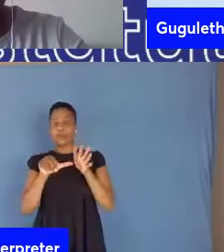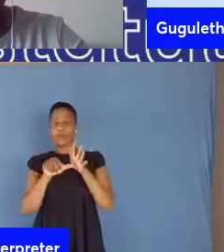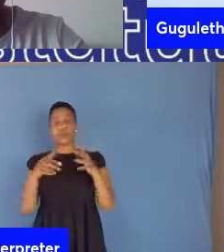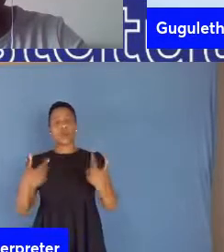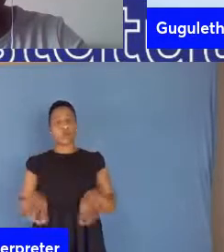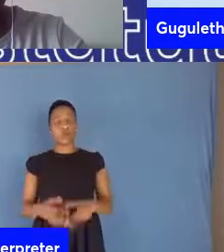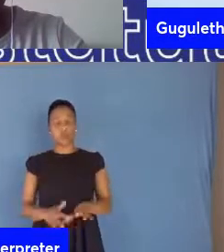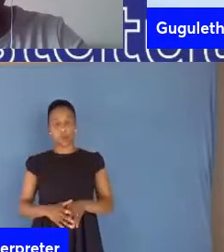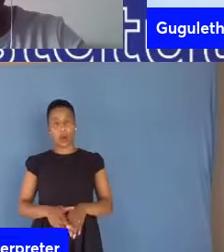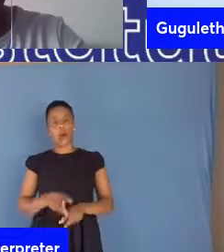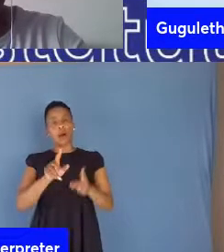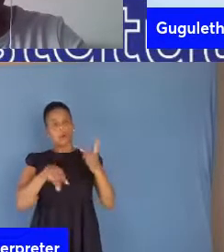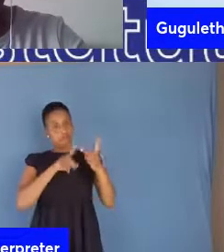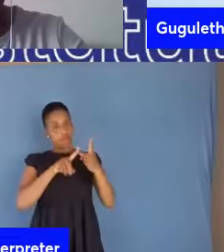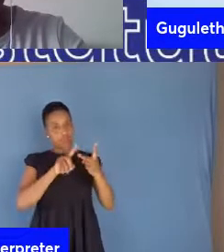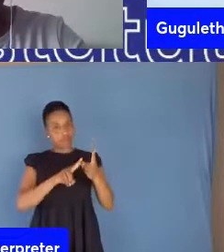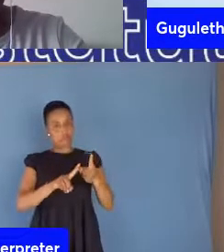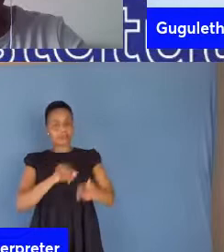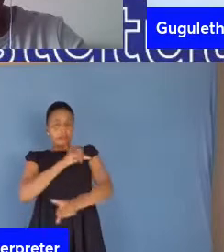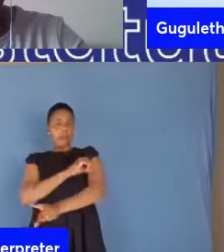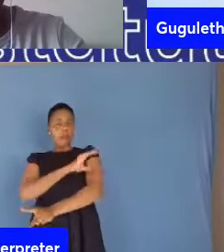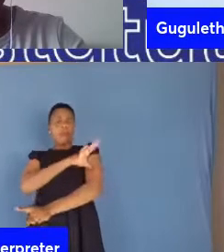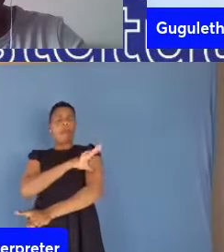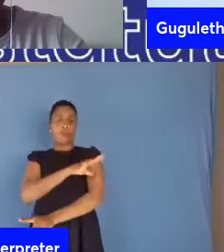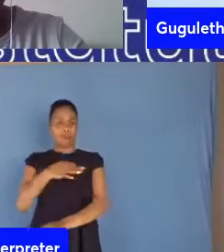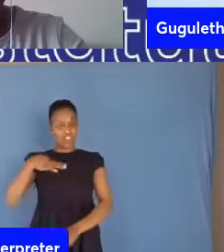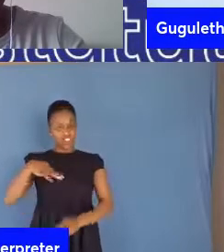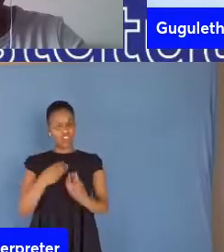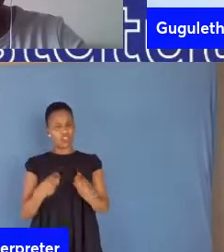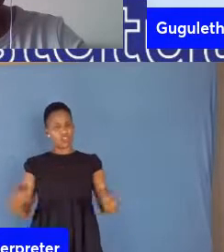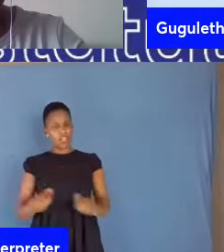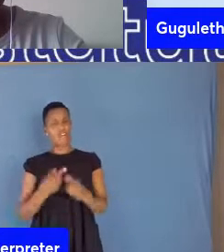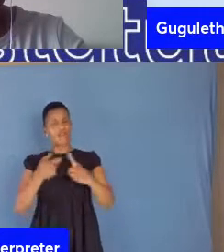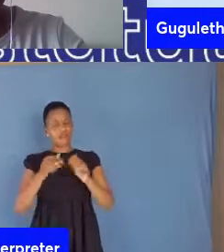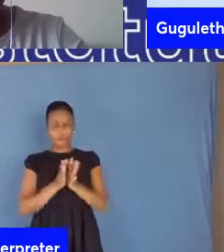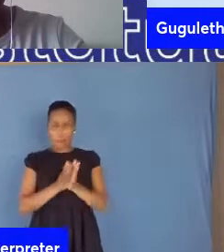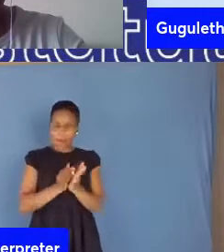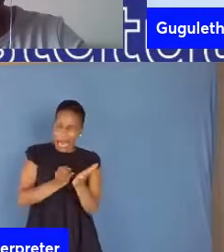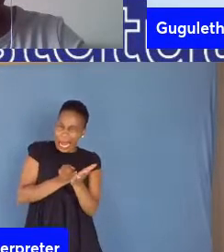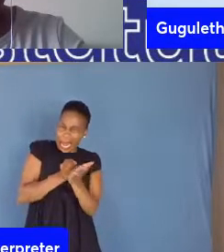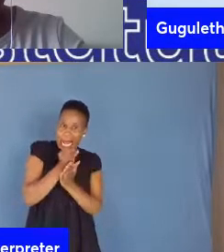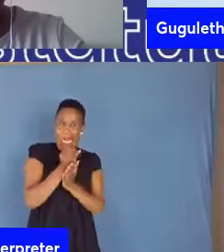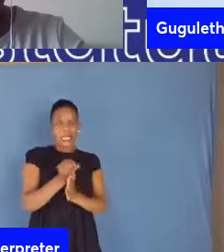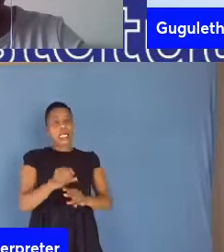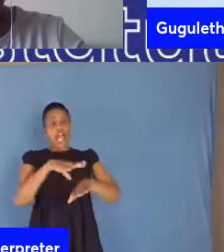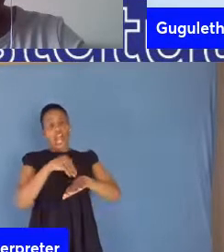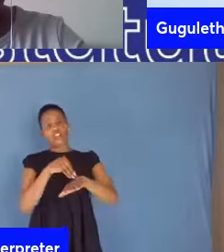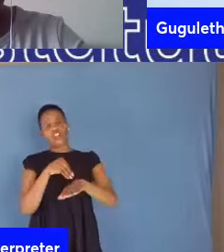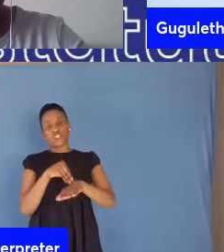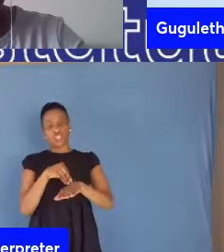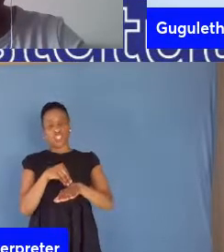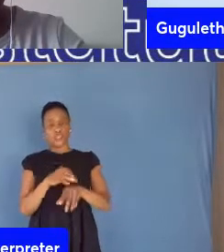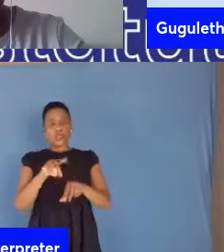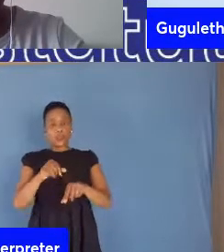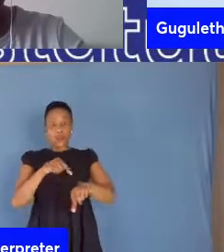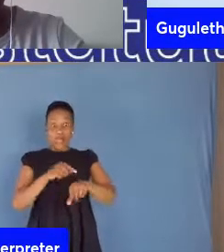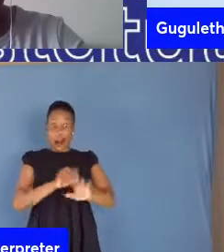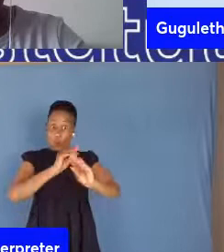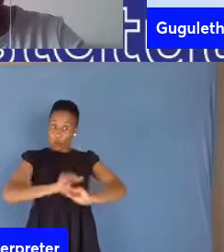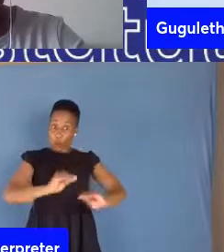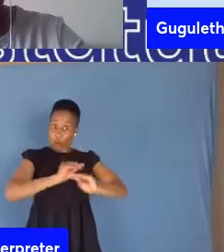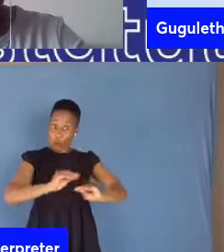it's empowering girl children from a very primitive age. So if girl children are taught from a very